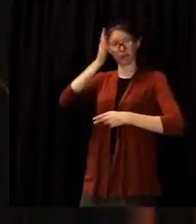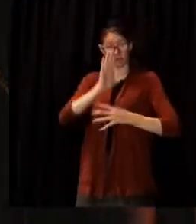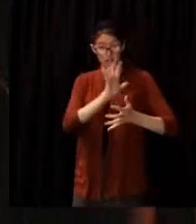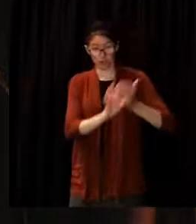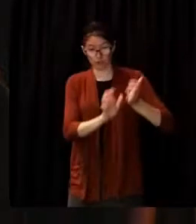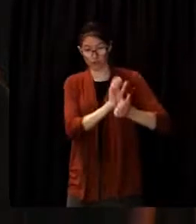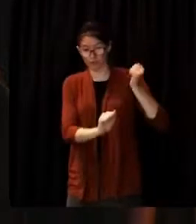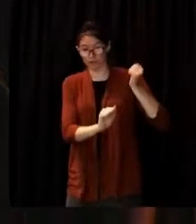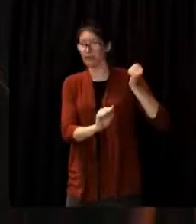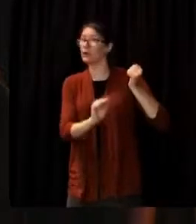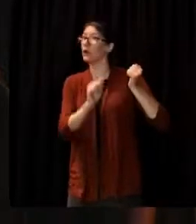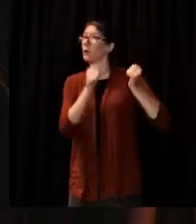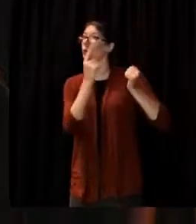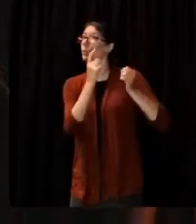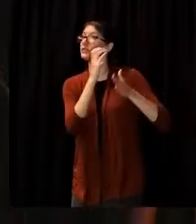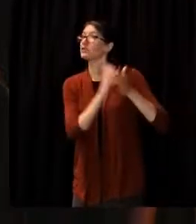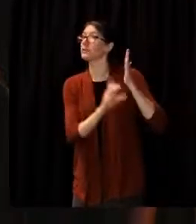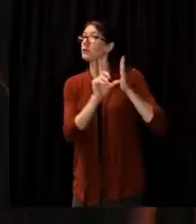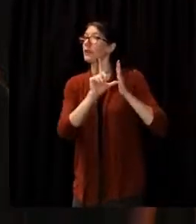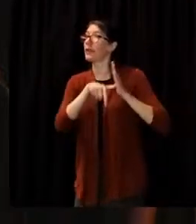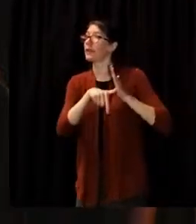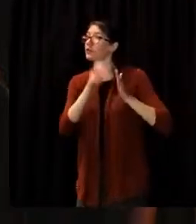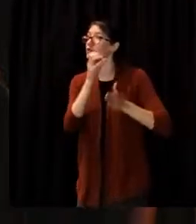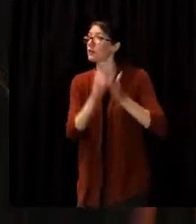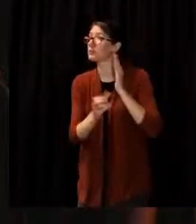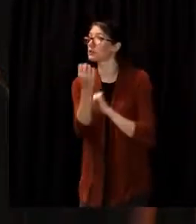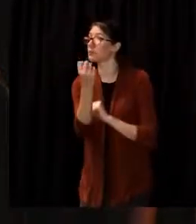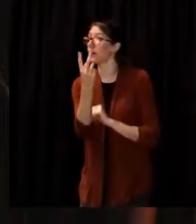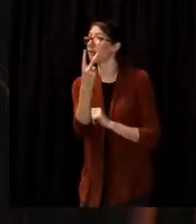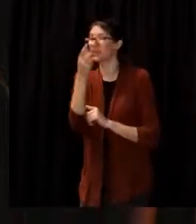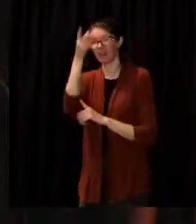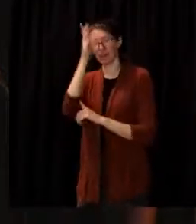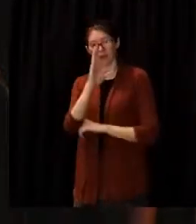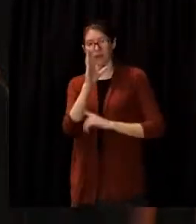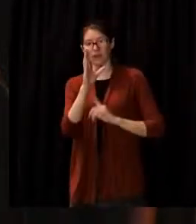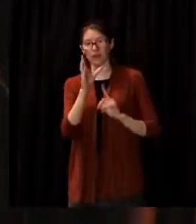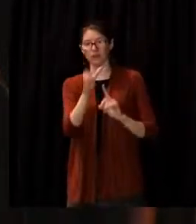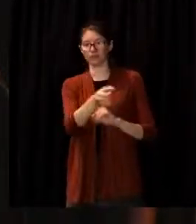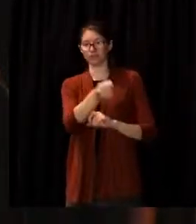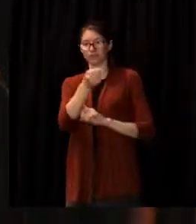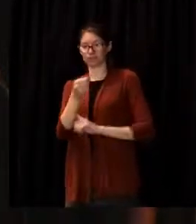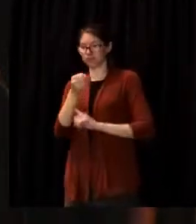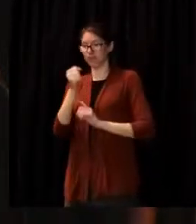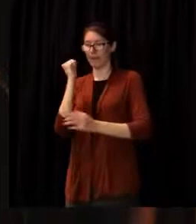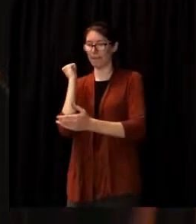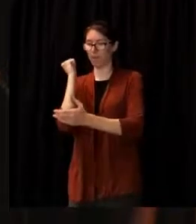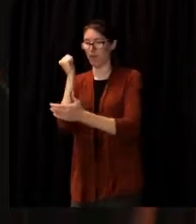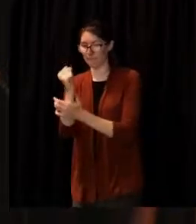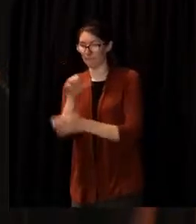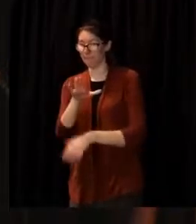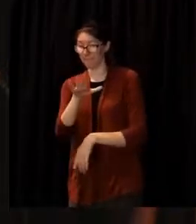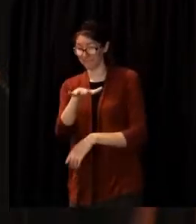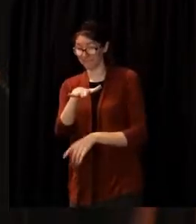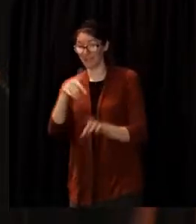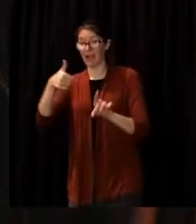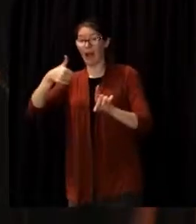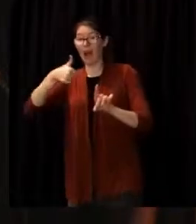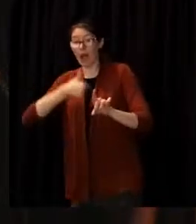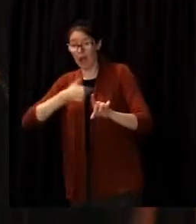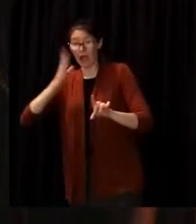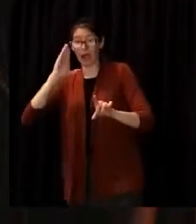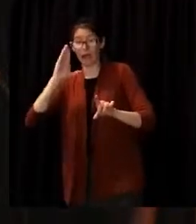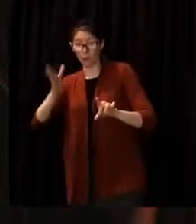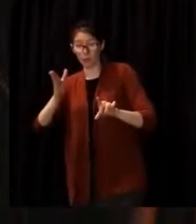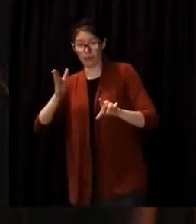one chapter later into chapter 12, and God pulls Abraham aside, and he says, Abraham, I will